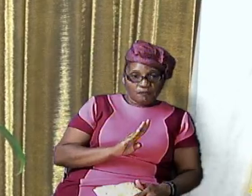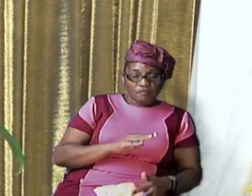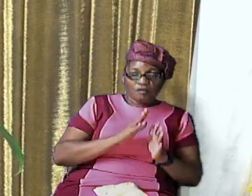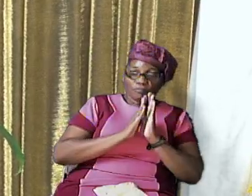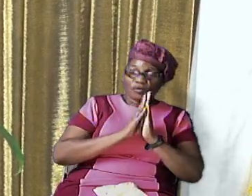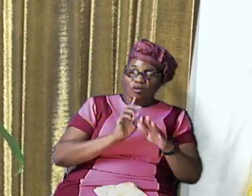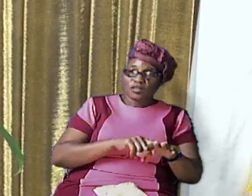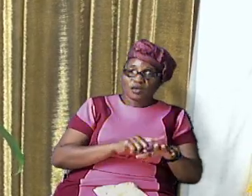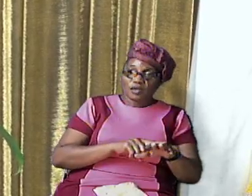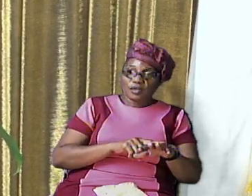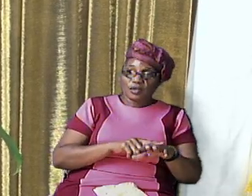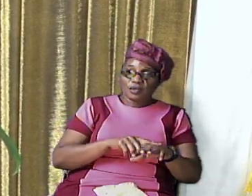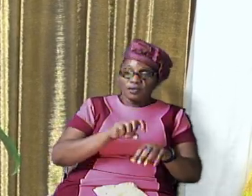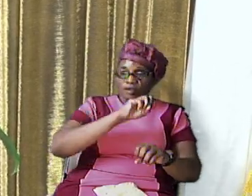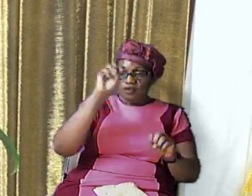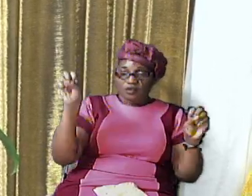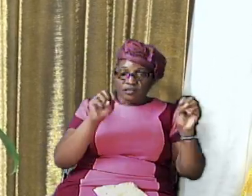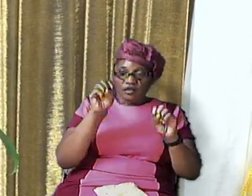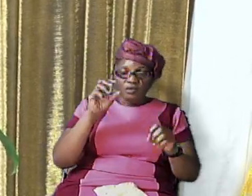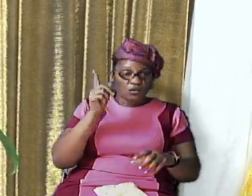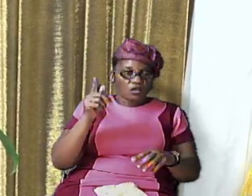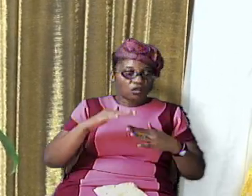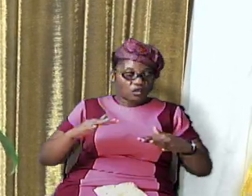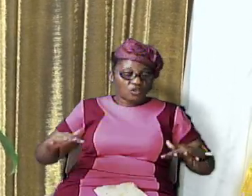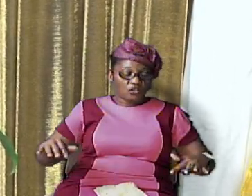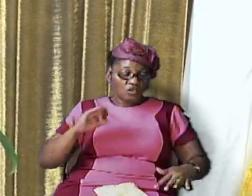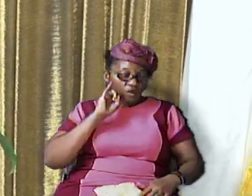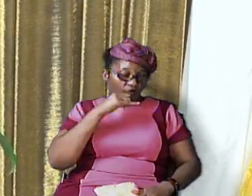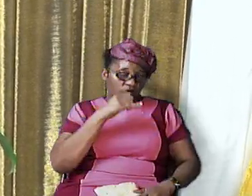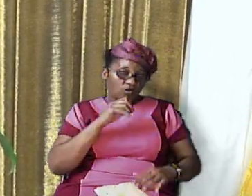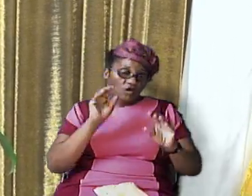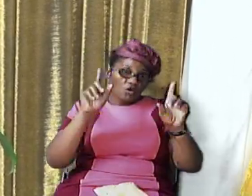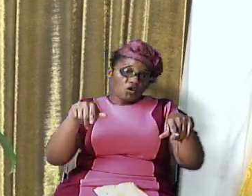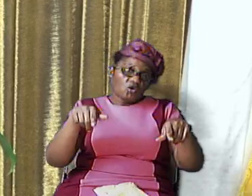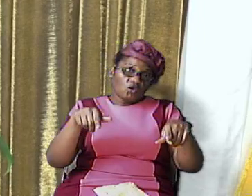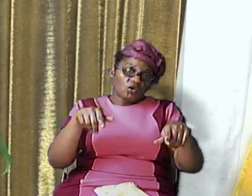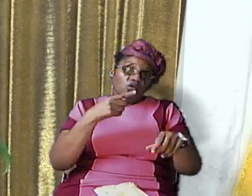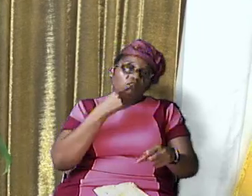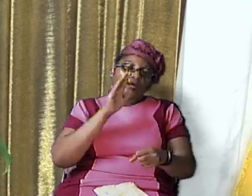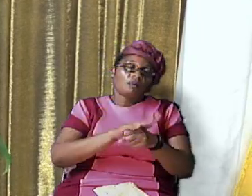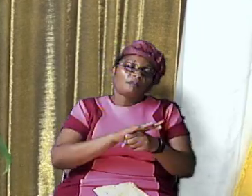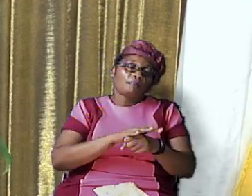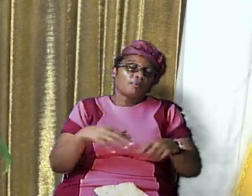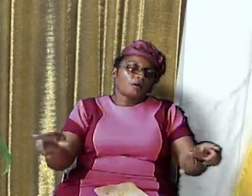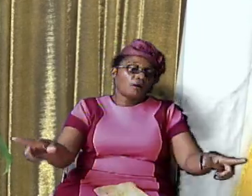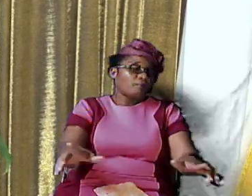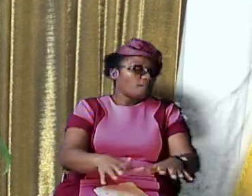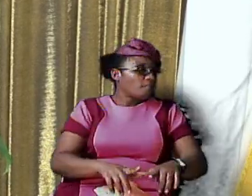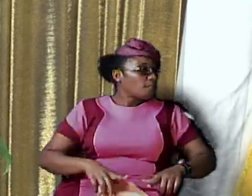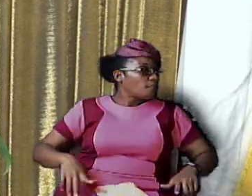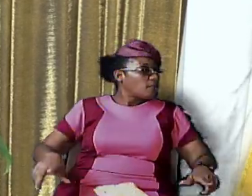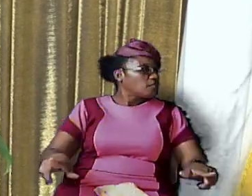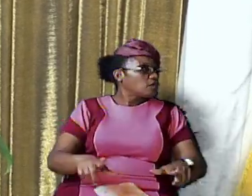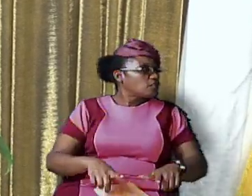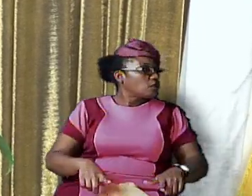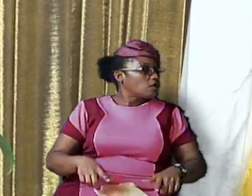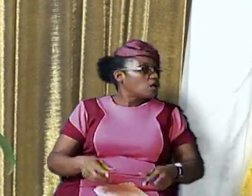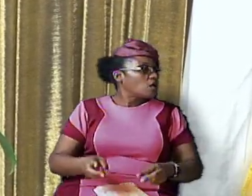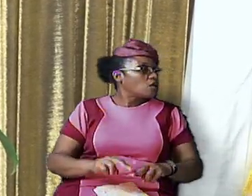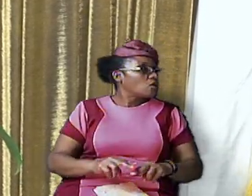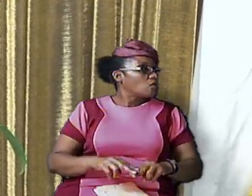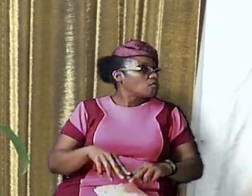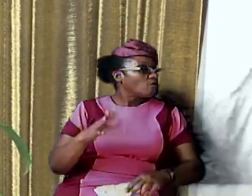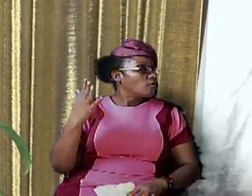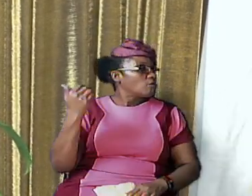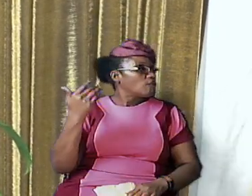on Saturday, we were looking at the children of Israel going into the promised land. And this is the word in Numbers 14, verse 9.